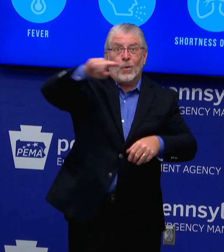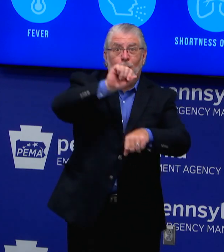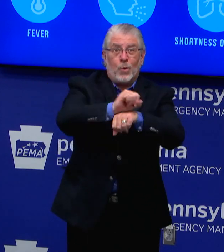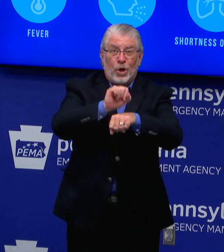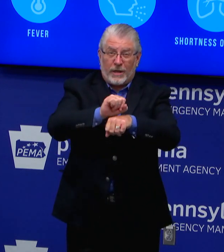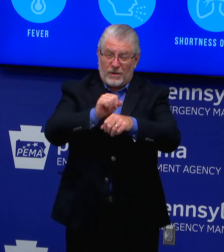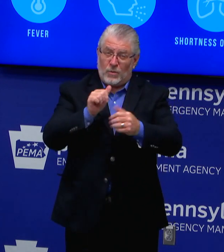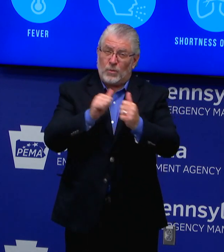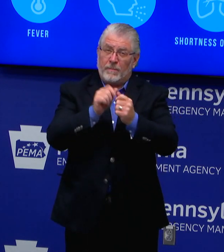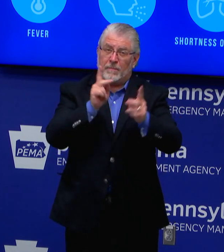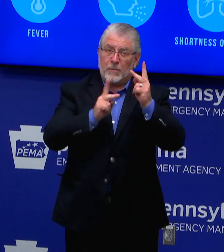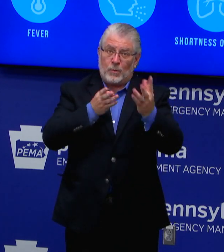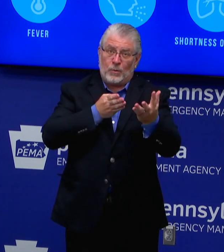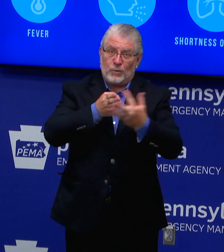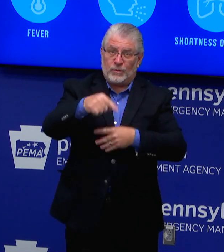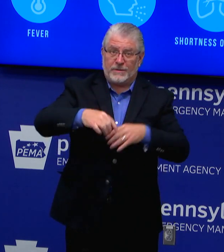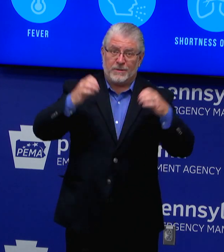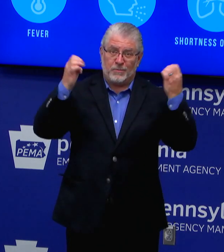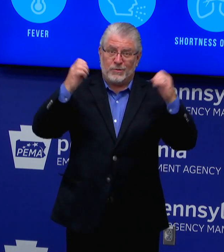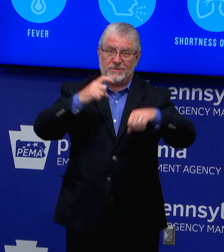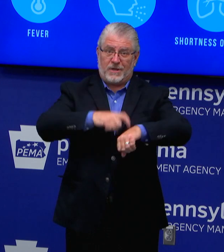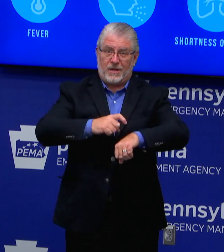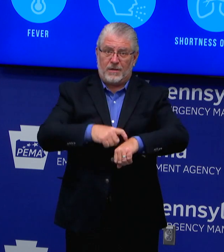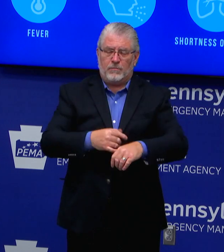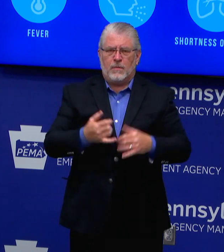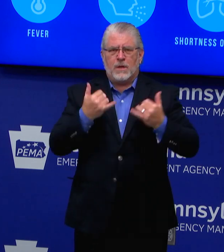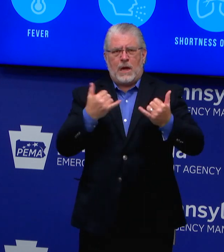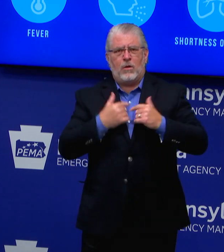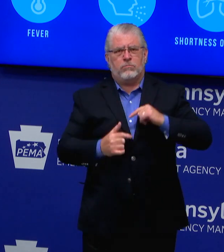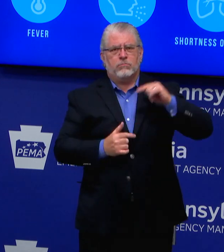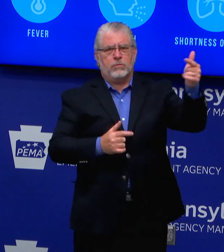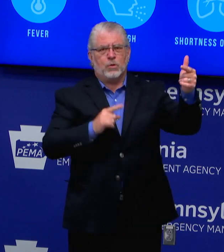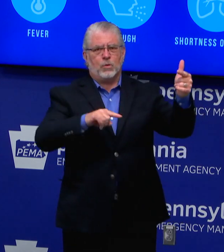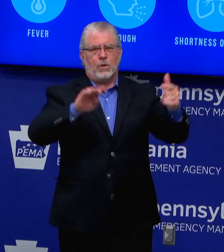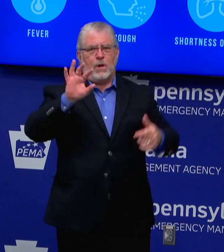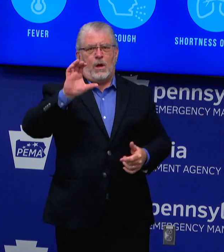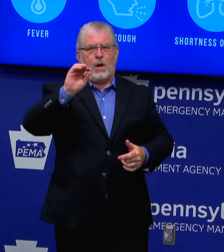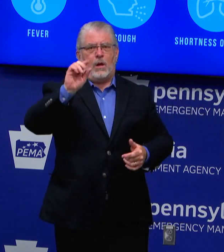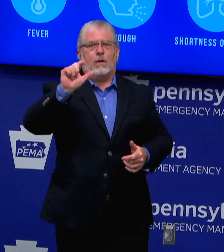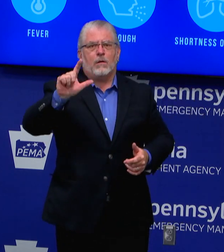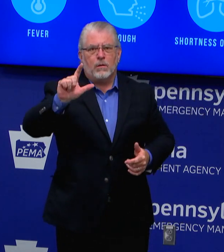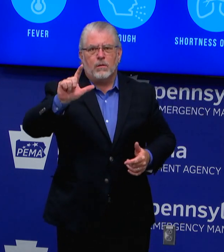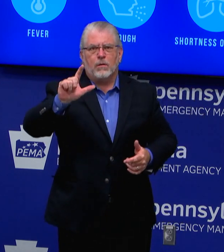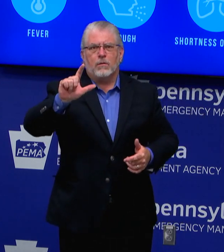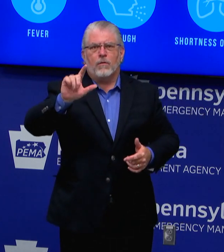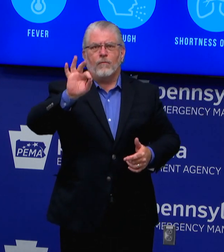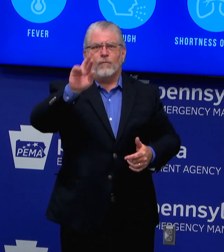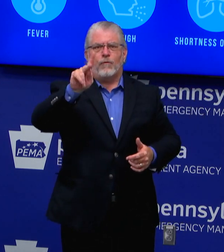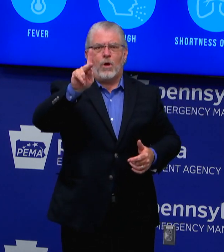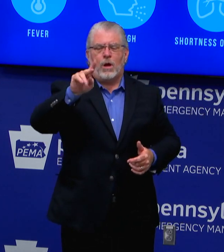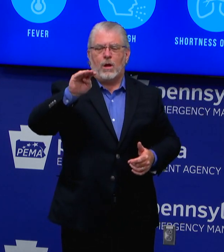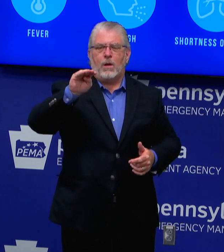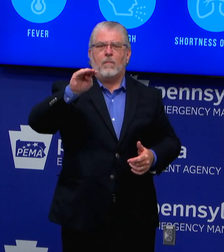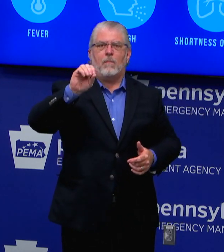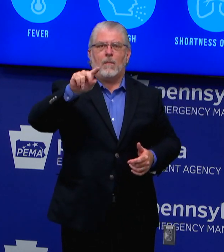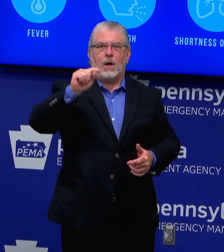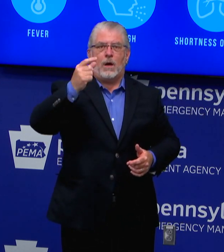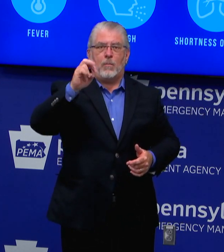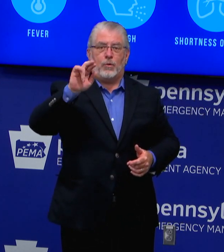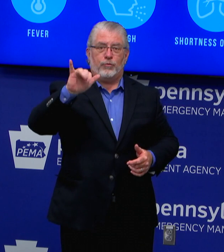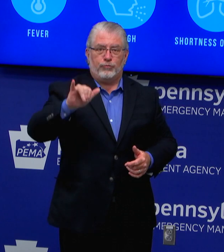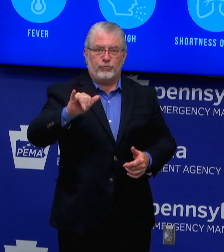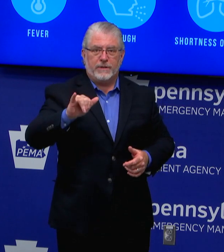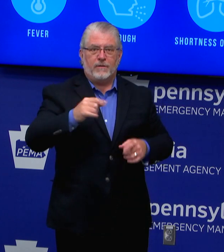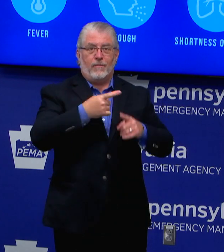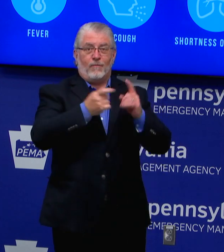I'd like to turn it over to Colonel Montgomery from the National Guard, who, again, as I said, has been a great partner during this